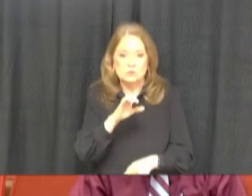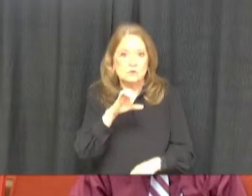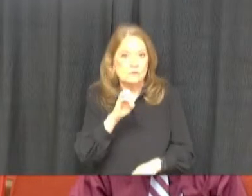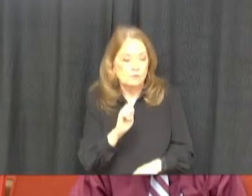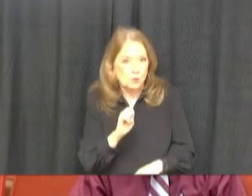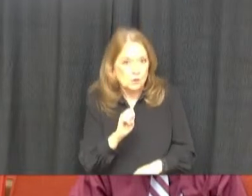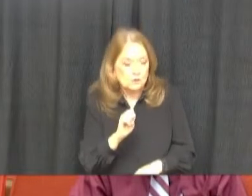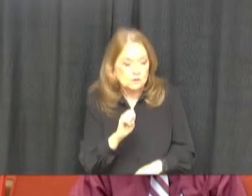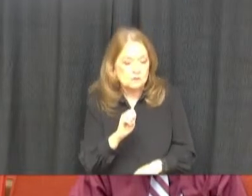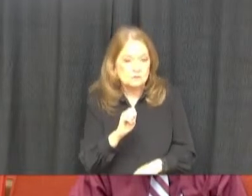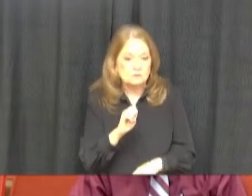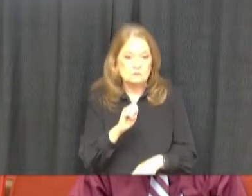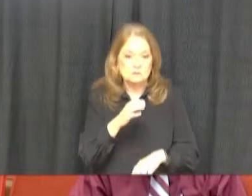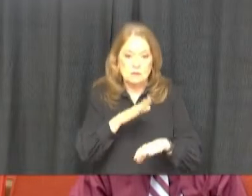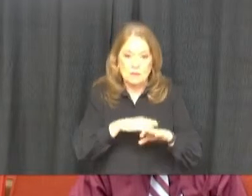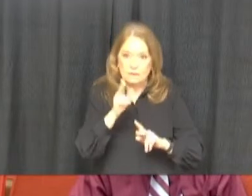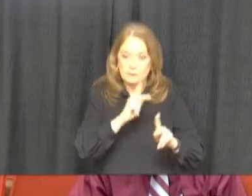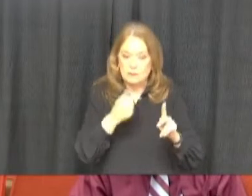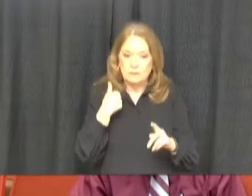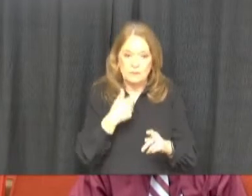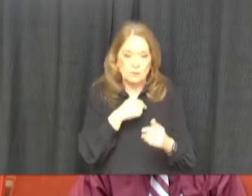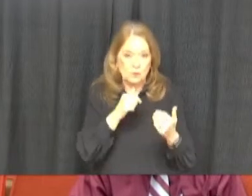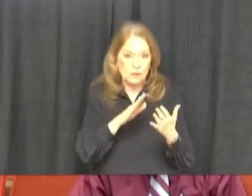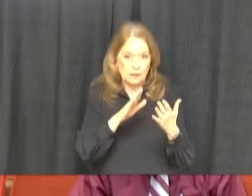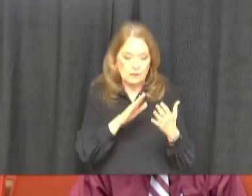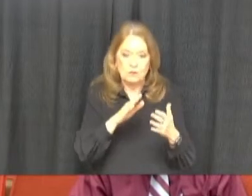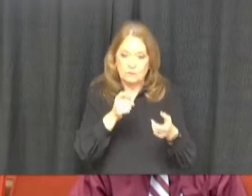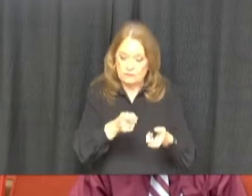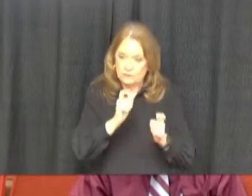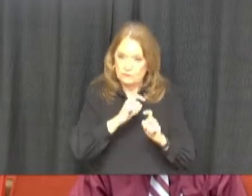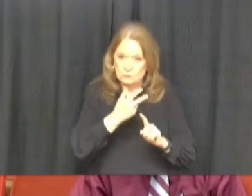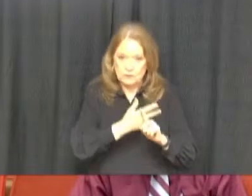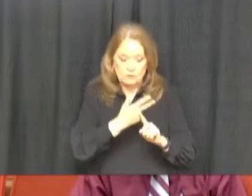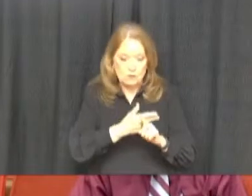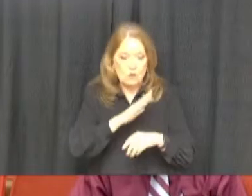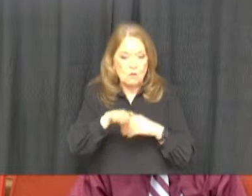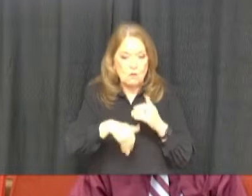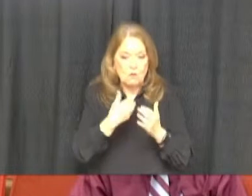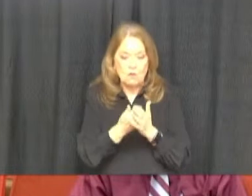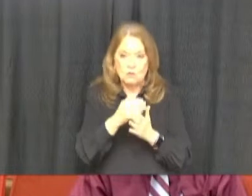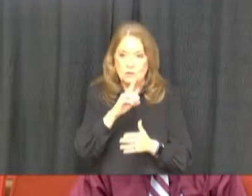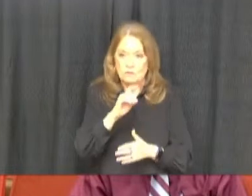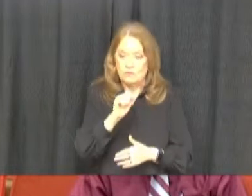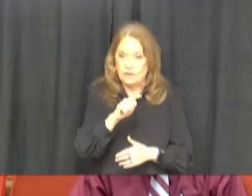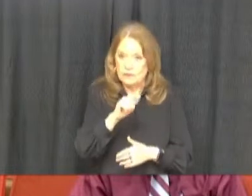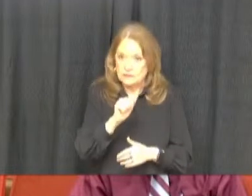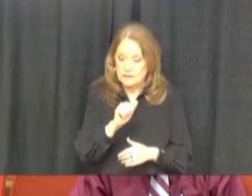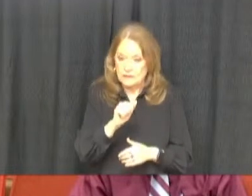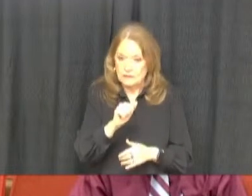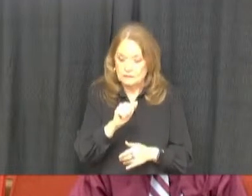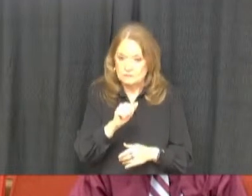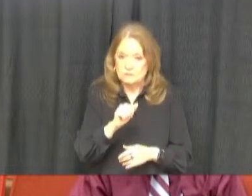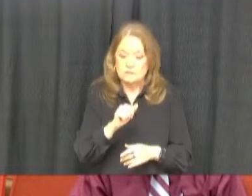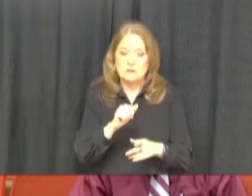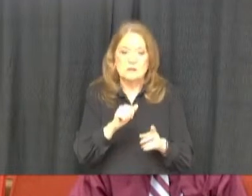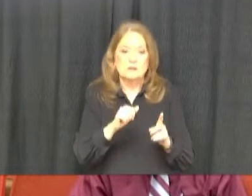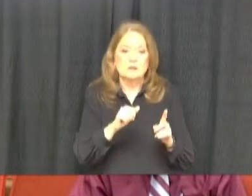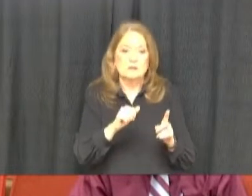on the suspects that we encounter quarterly. And all of that data that is concerning to everyone on this